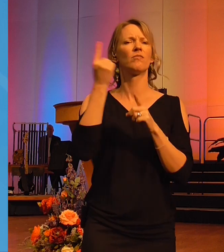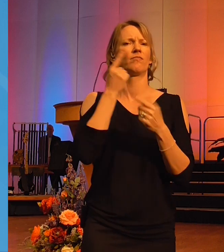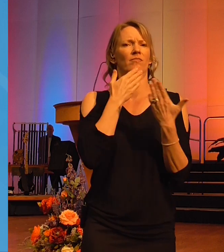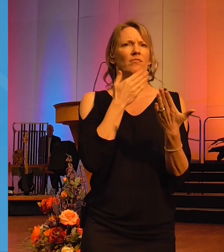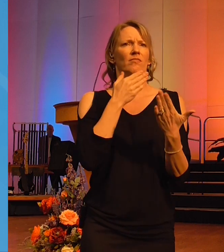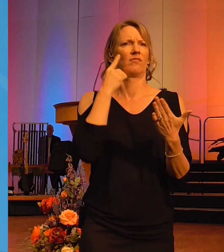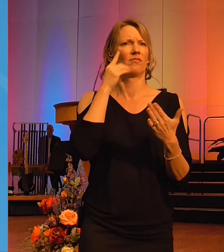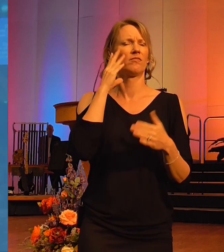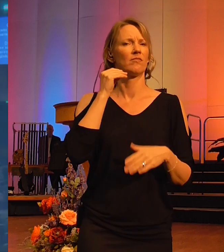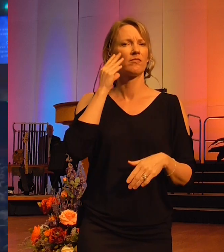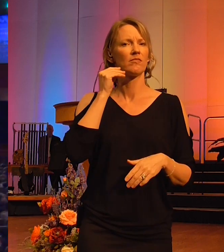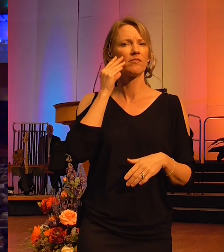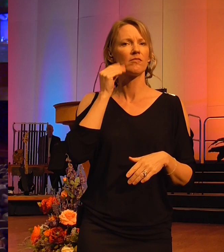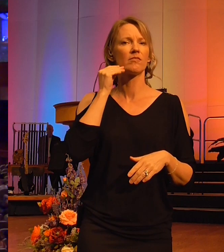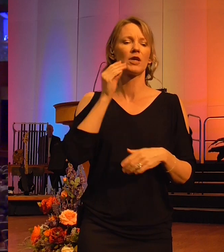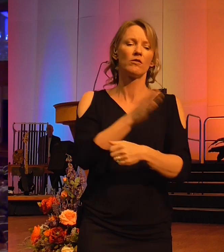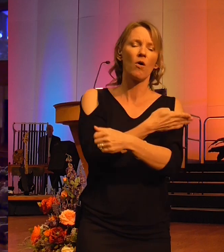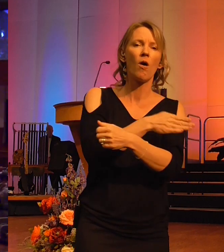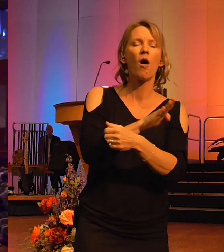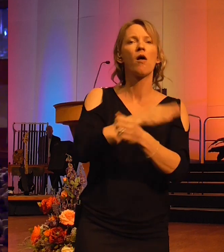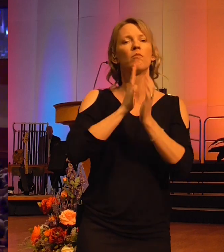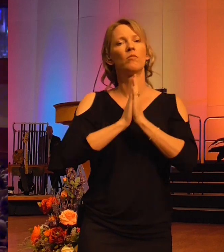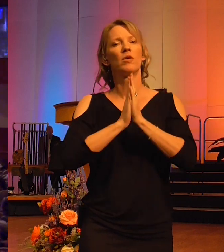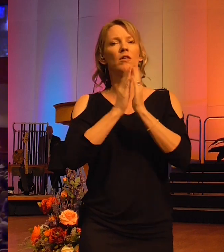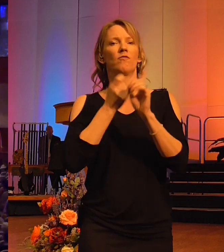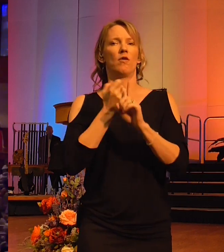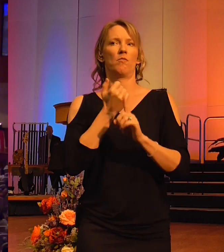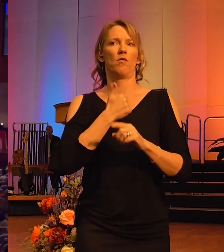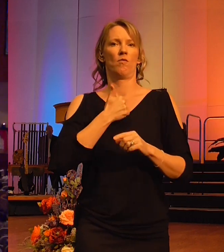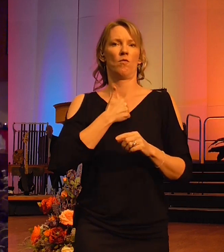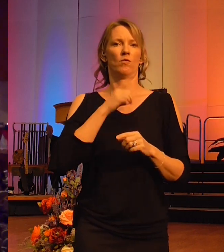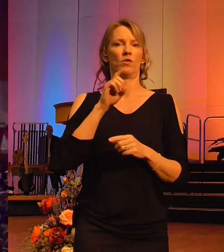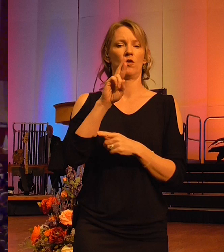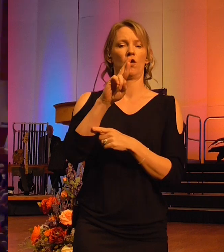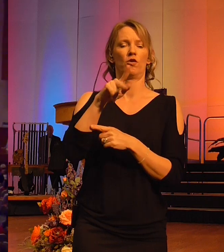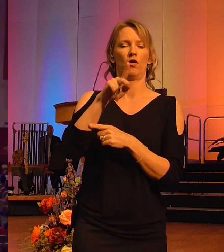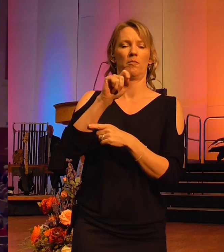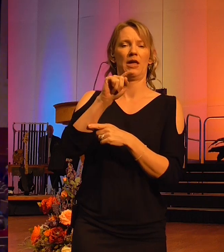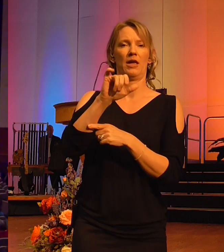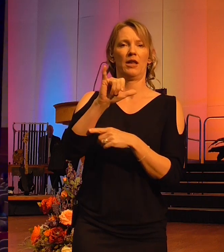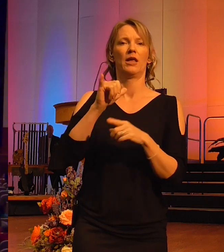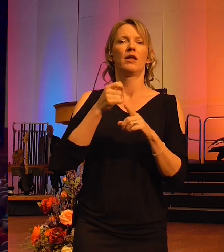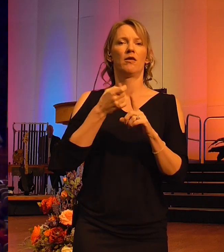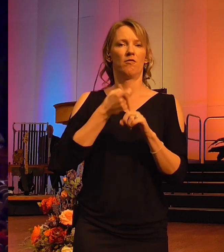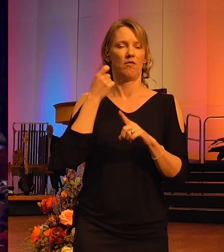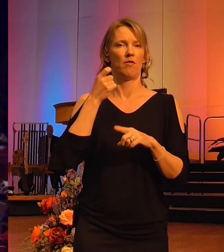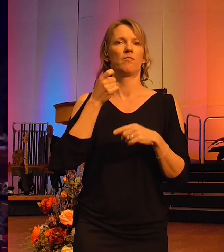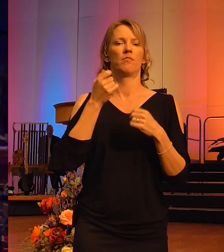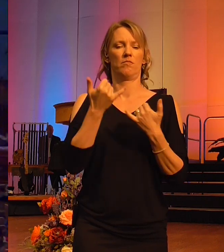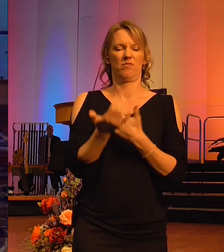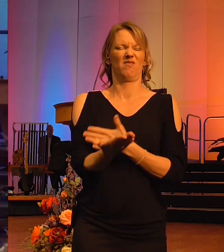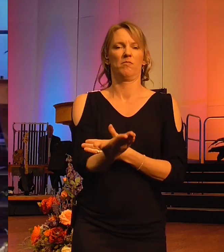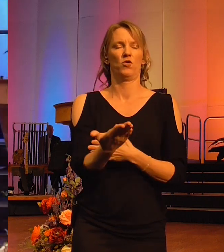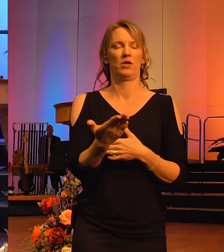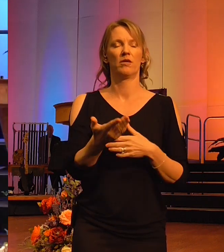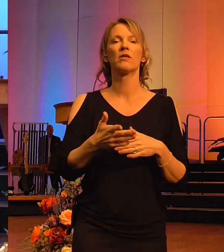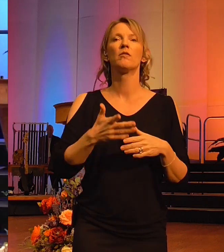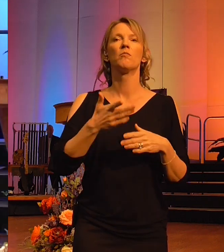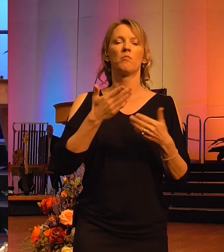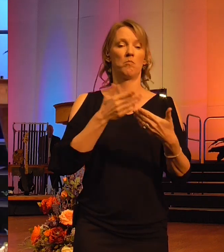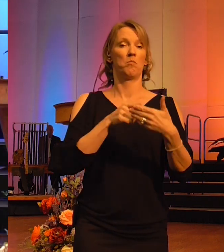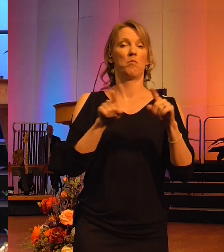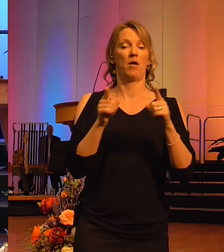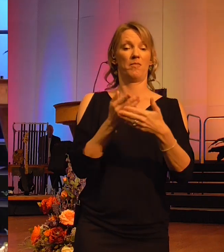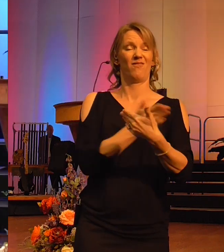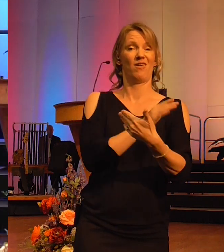Also, always grateful to experience song and a prayer from our own Dr. Patty Lukenbach this morning. And before we do,